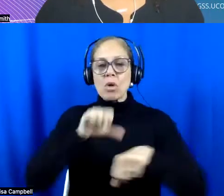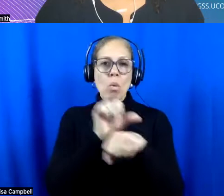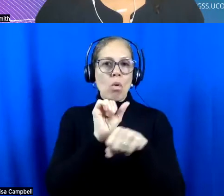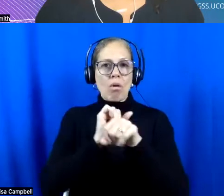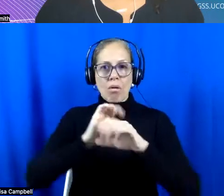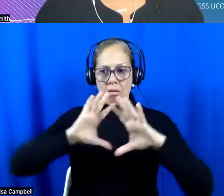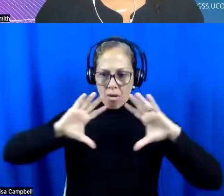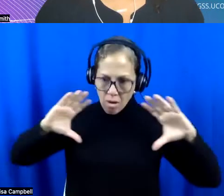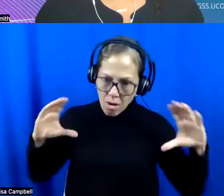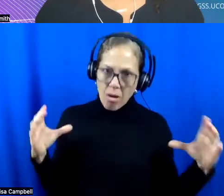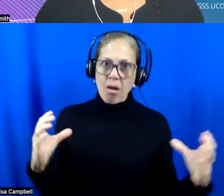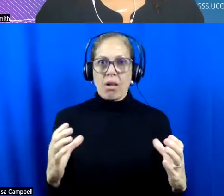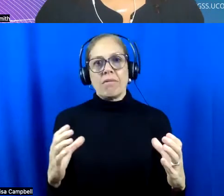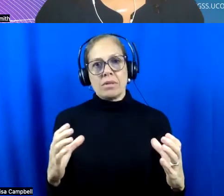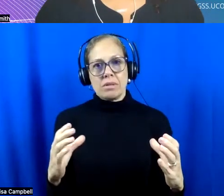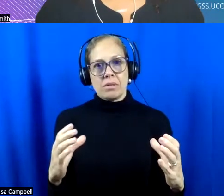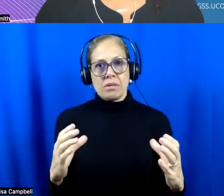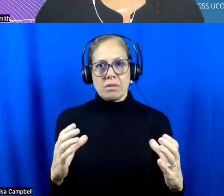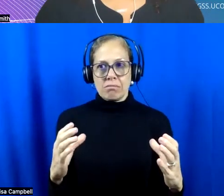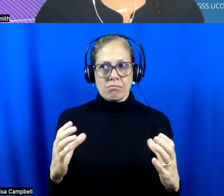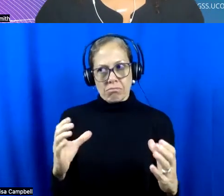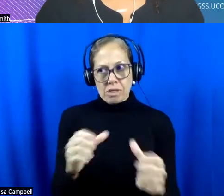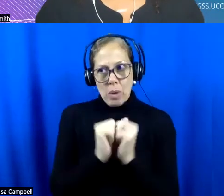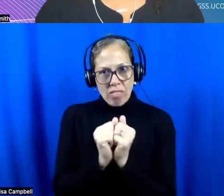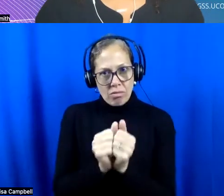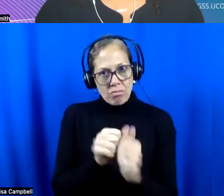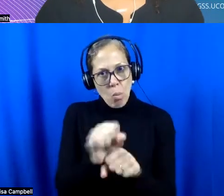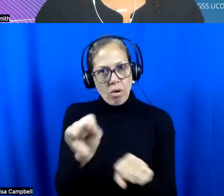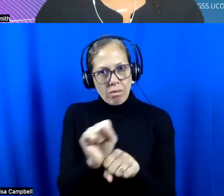us can work together to like make some of these